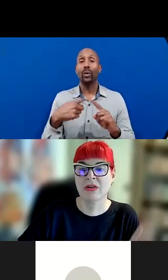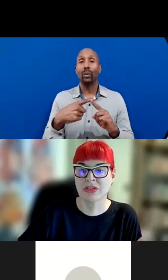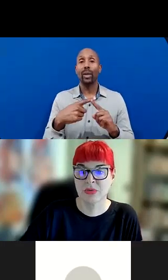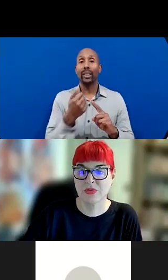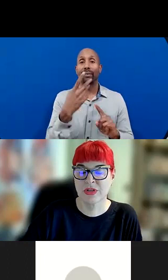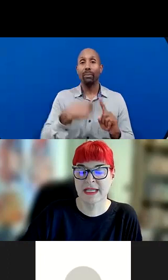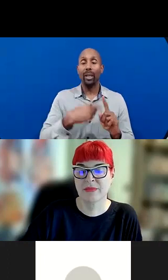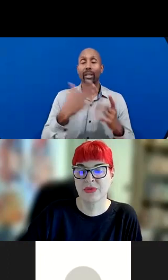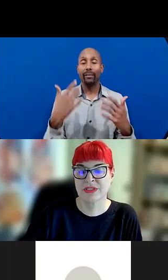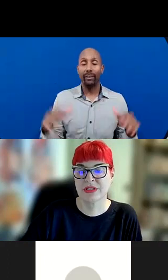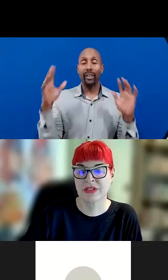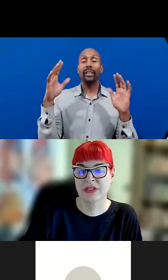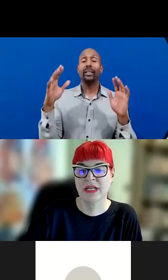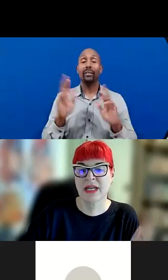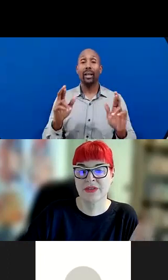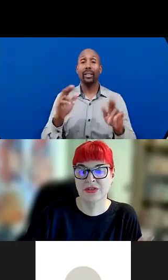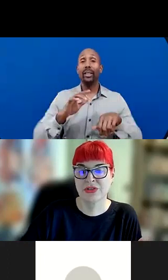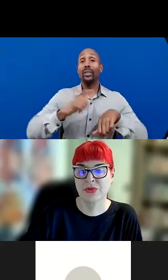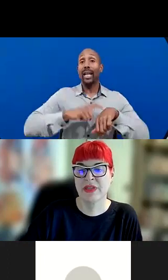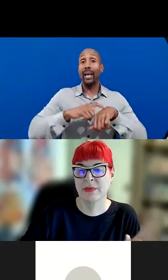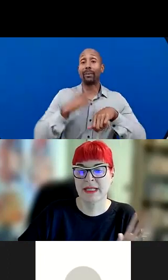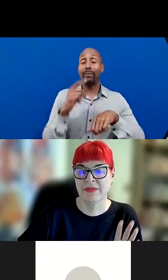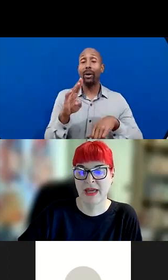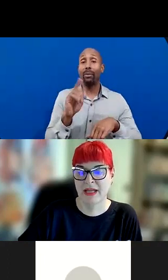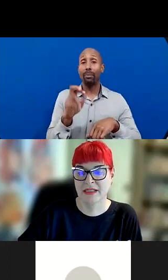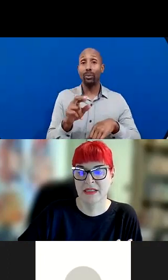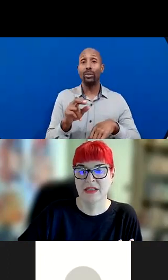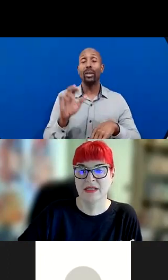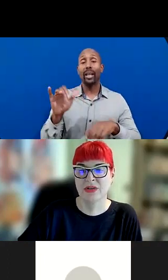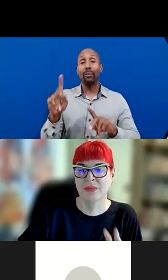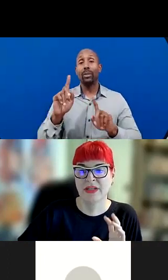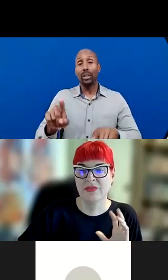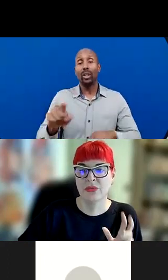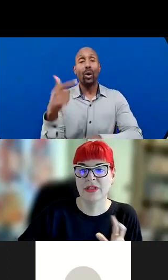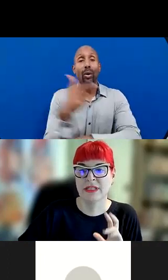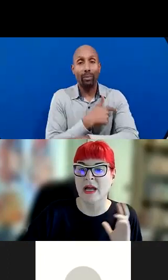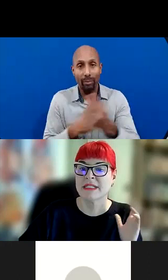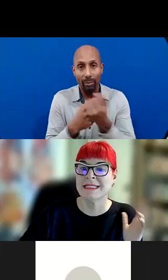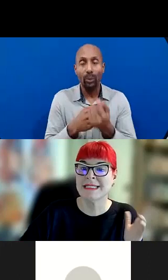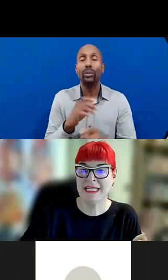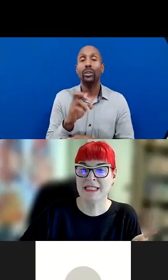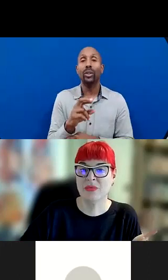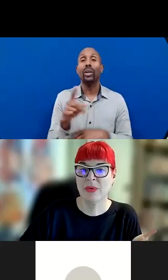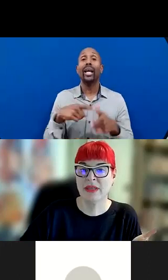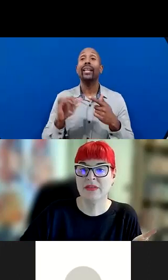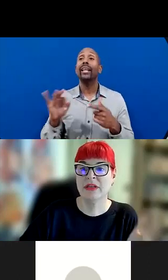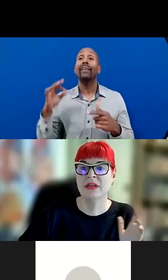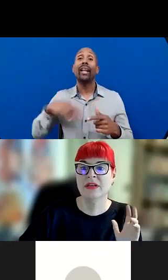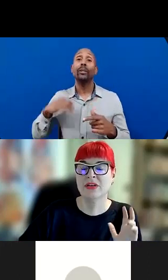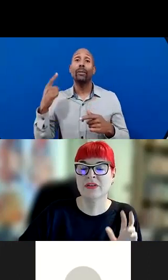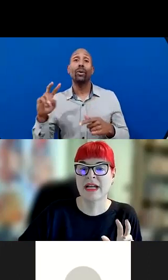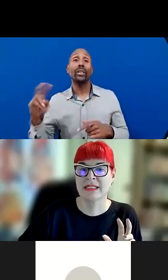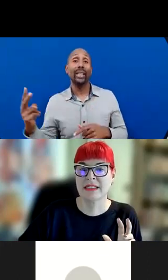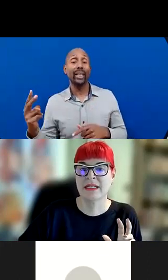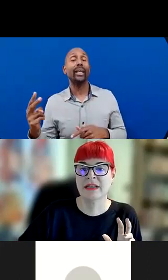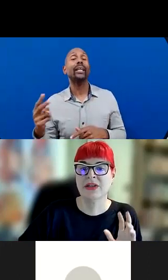are eligible for a second booster and they're due, they would get that. So to be fully like up to date with